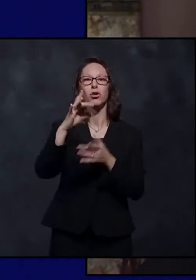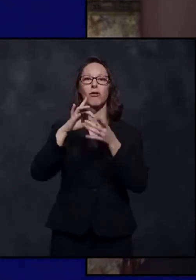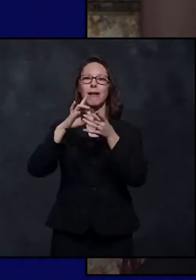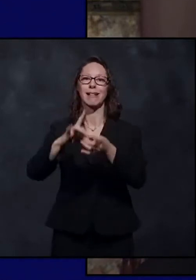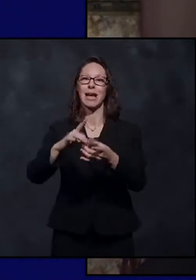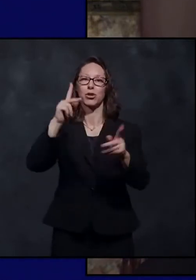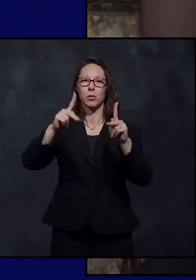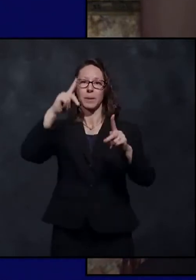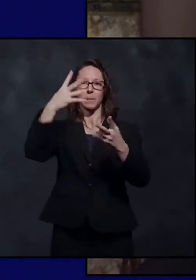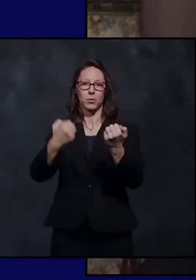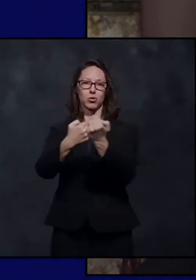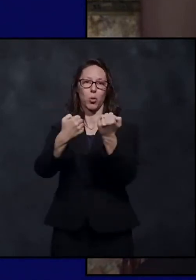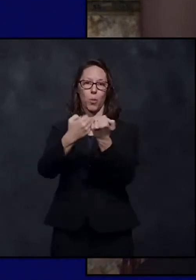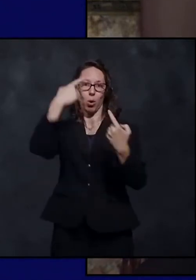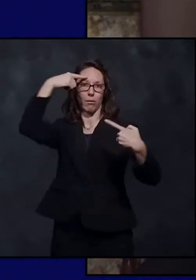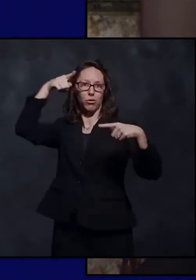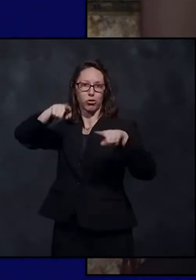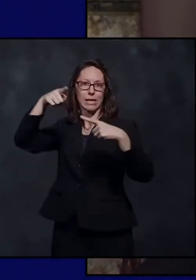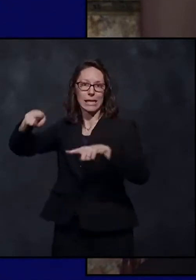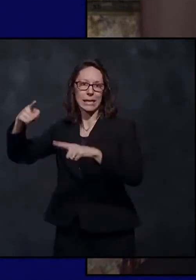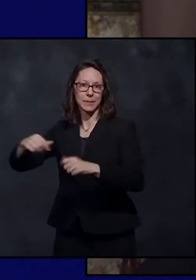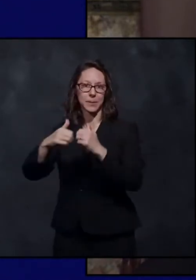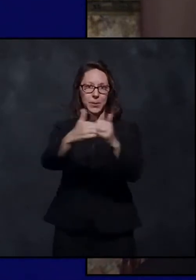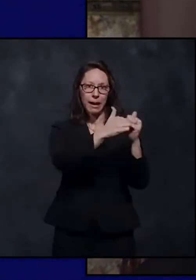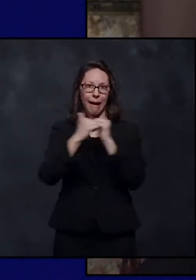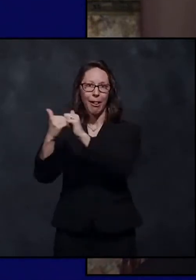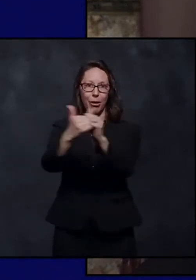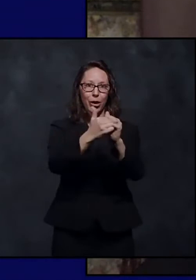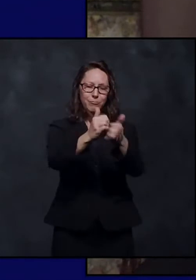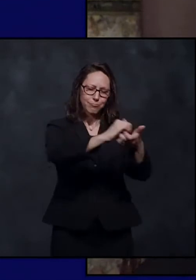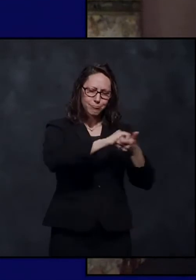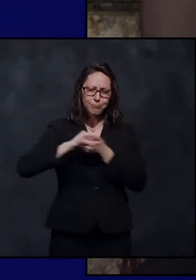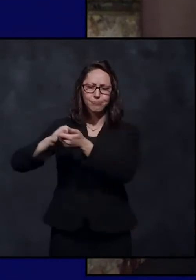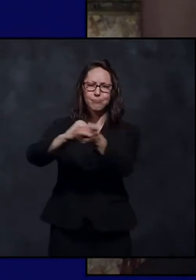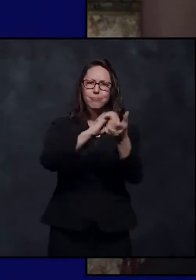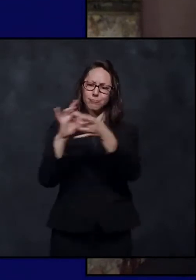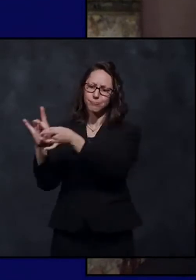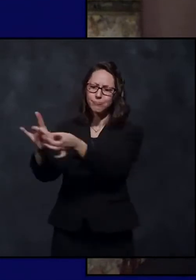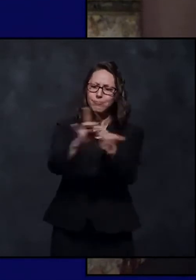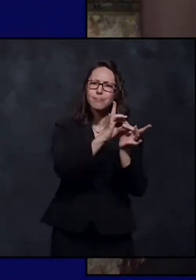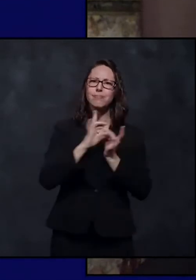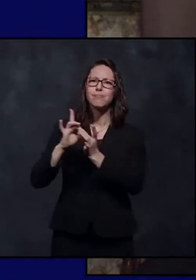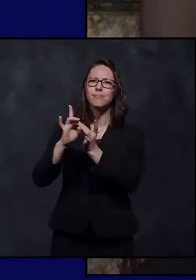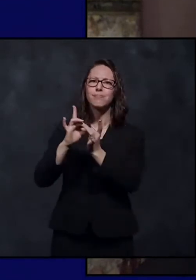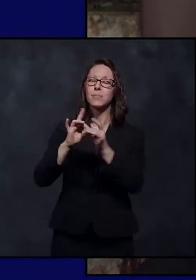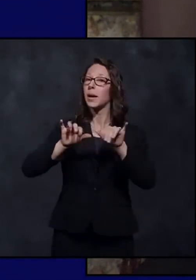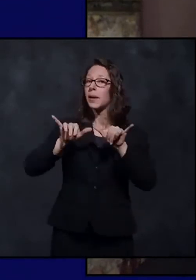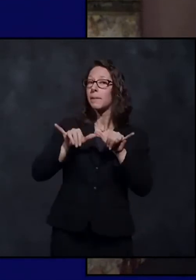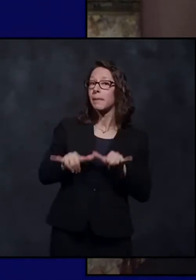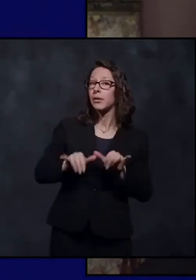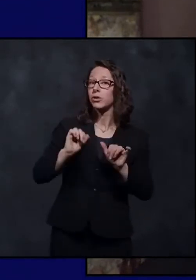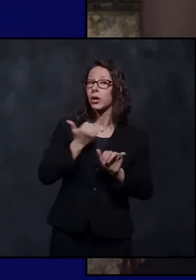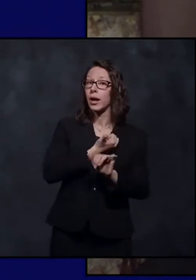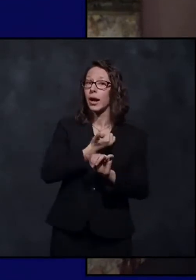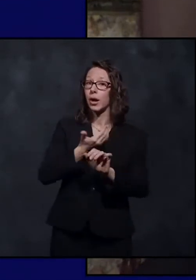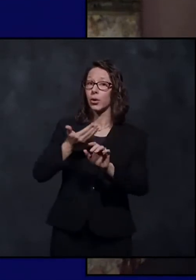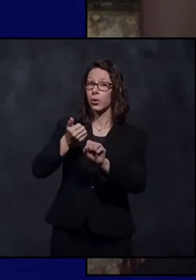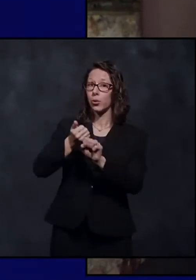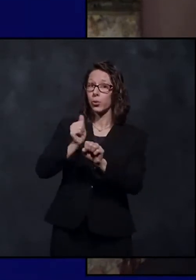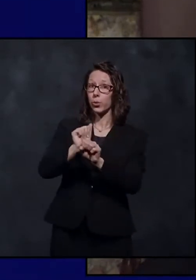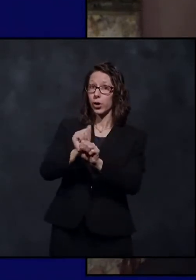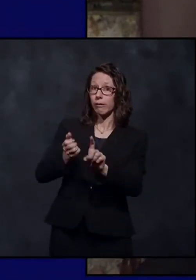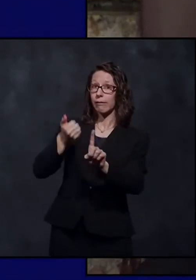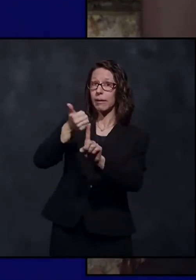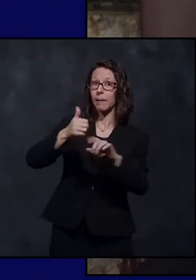consensus seekers. Those who understand our true impact can only be measured by the work we actually get done